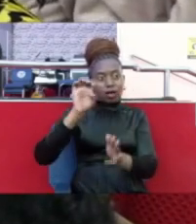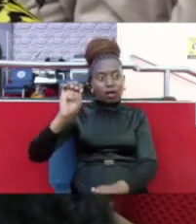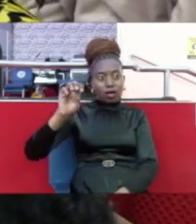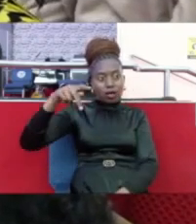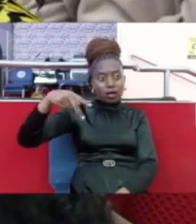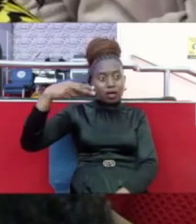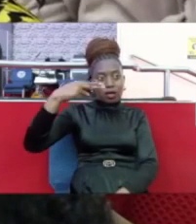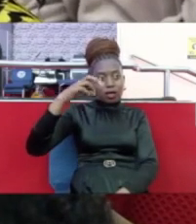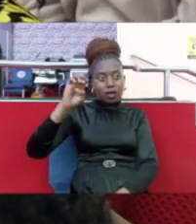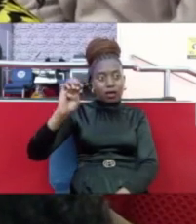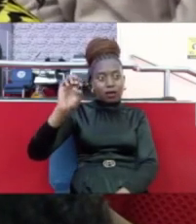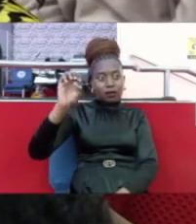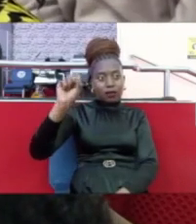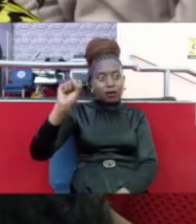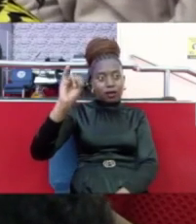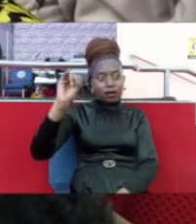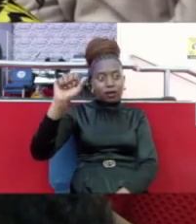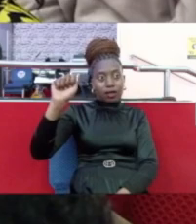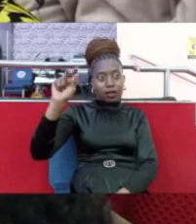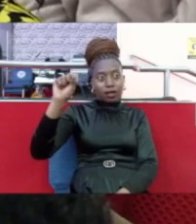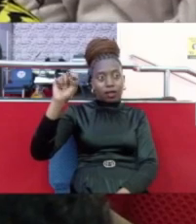and the Corinthian church,